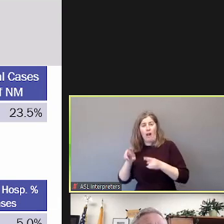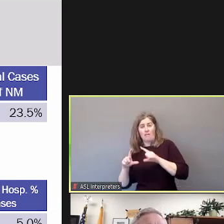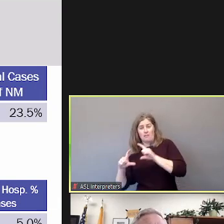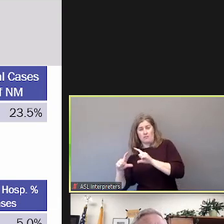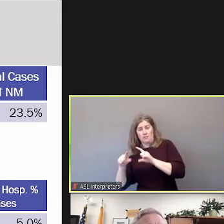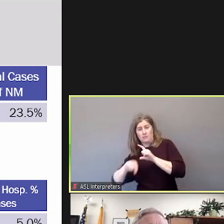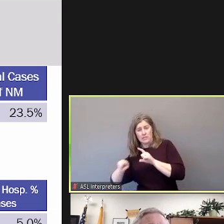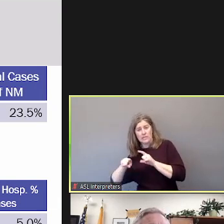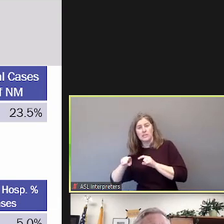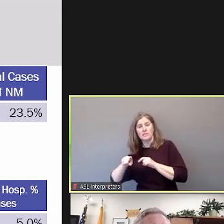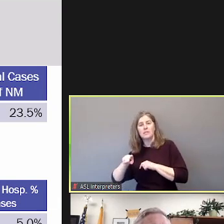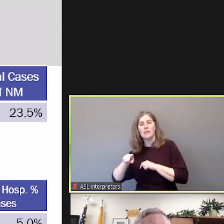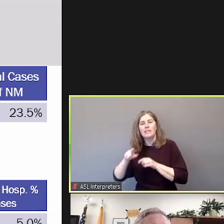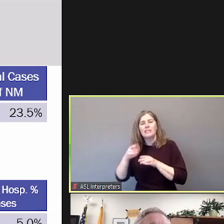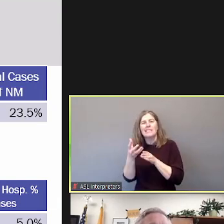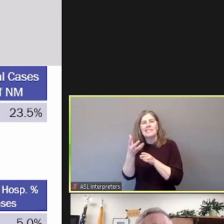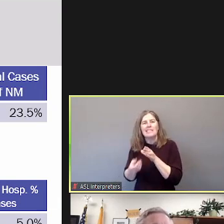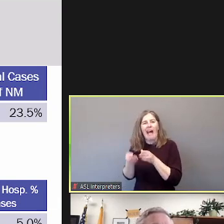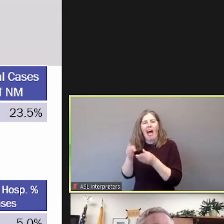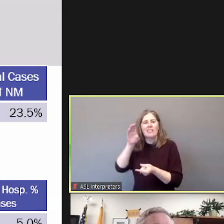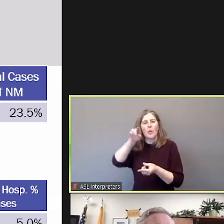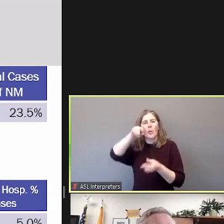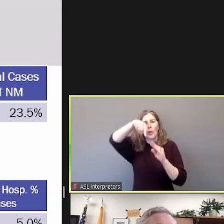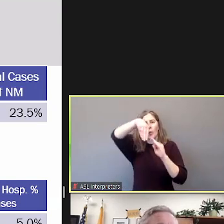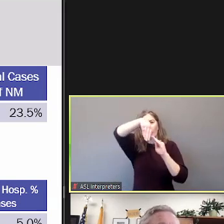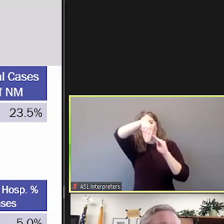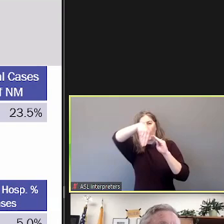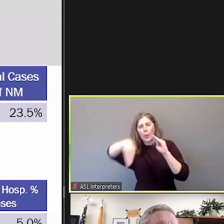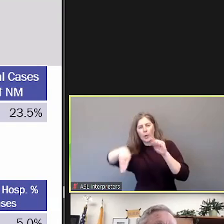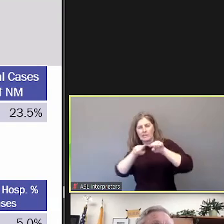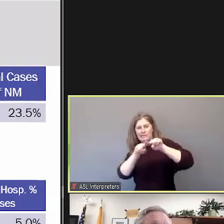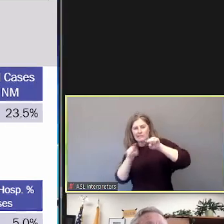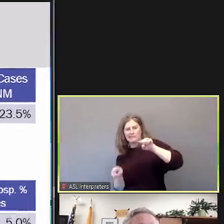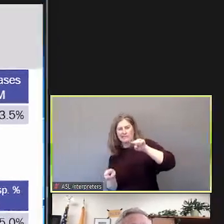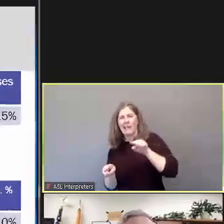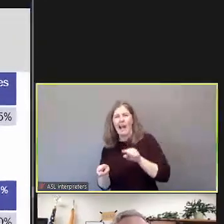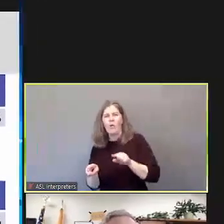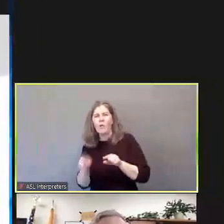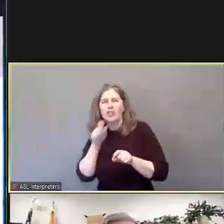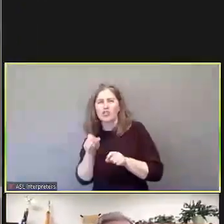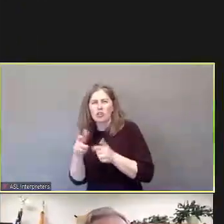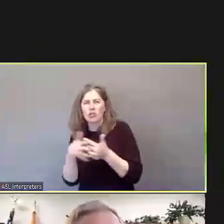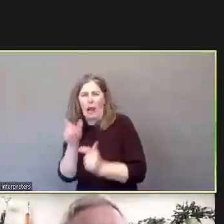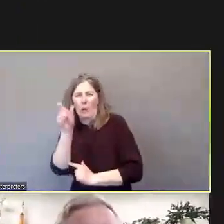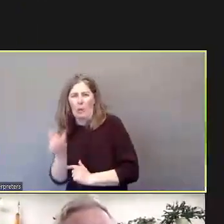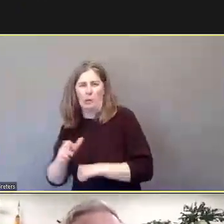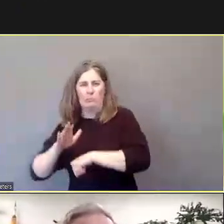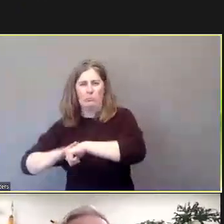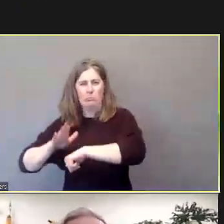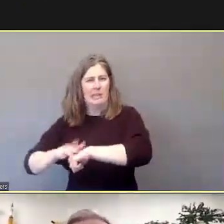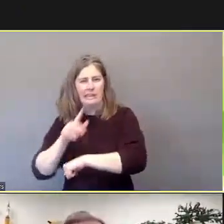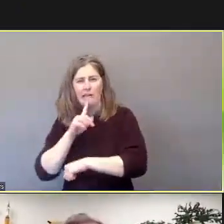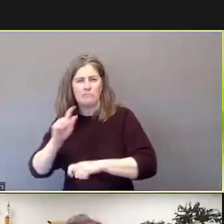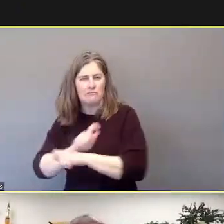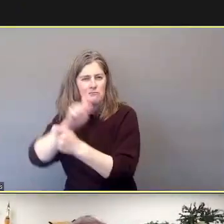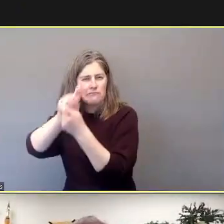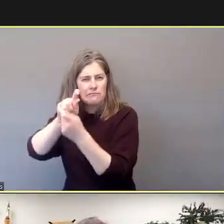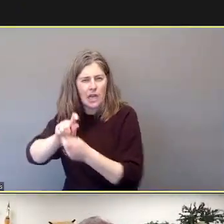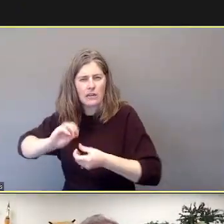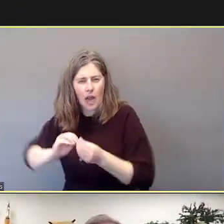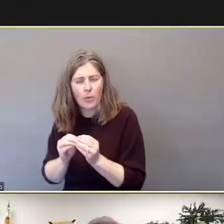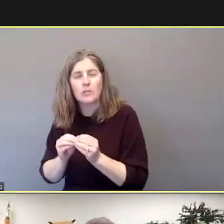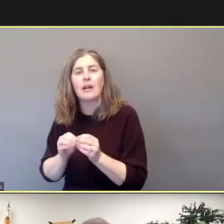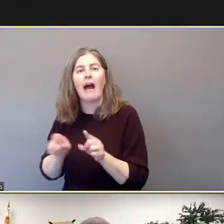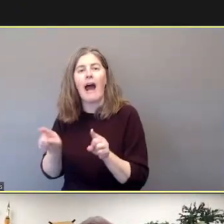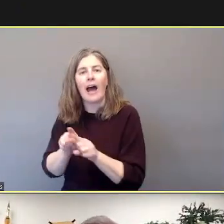deaths dropping off, that really, we should put a gray bar over that, because really, I think that's going to fill in as we